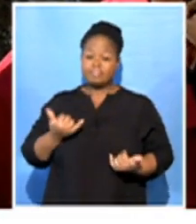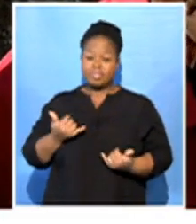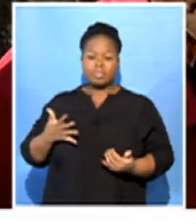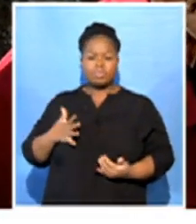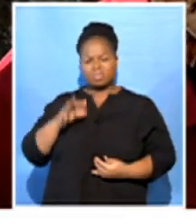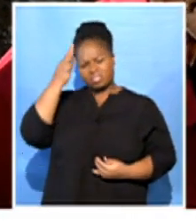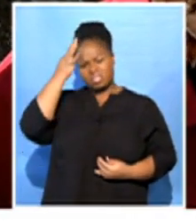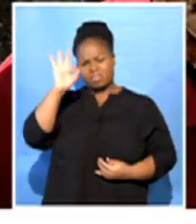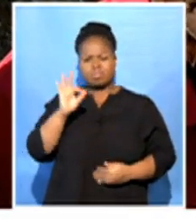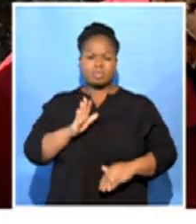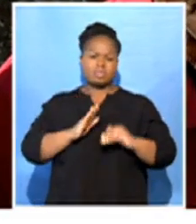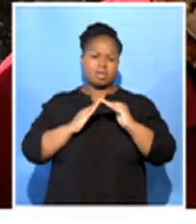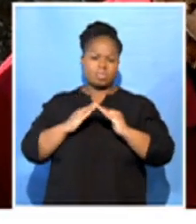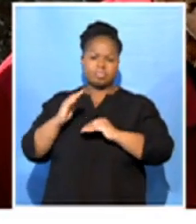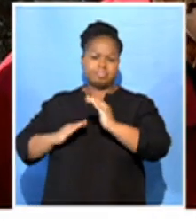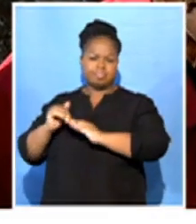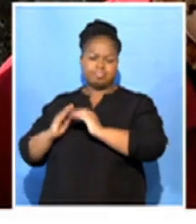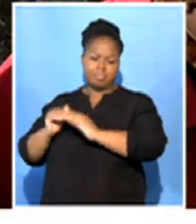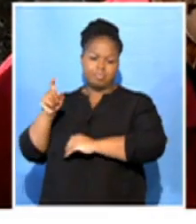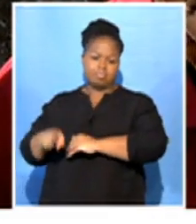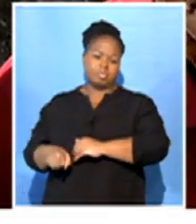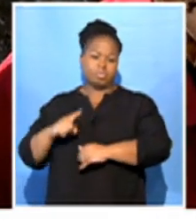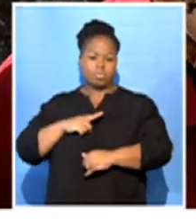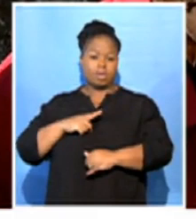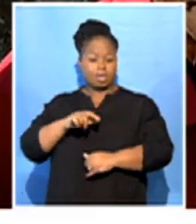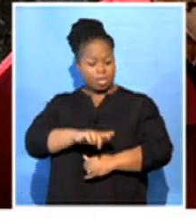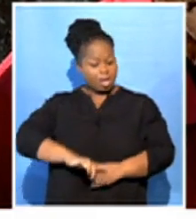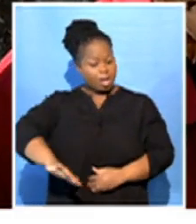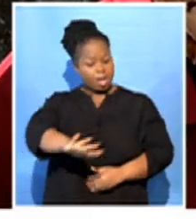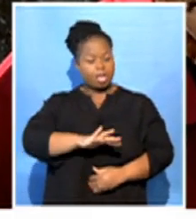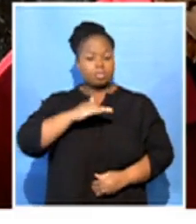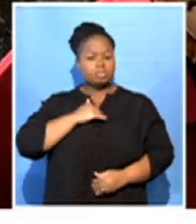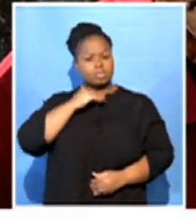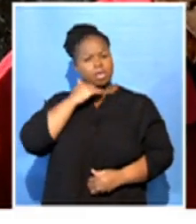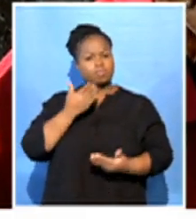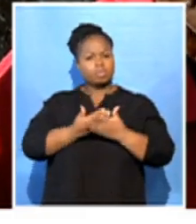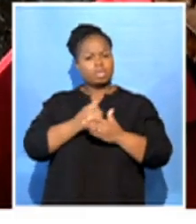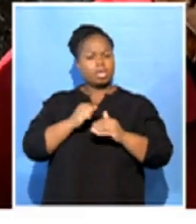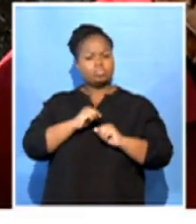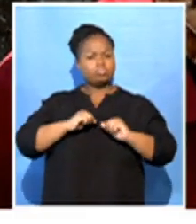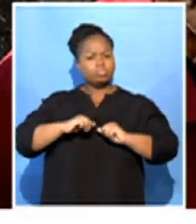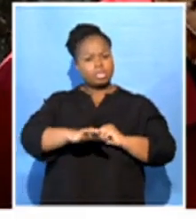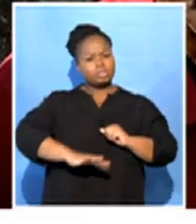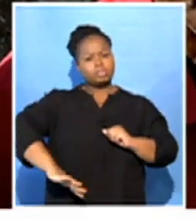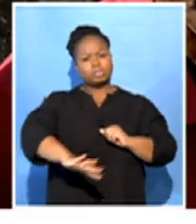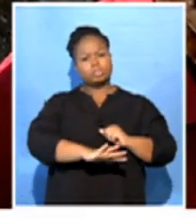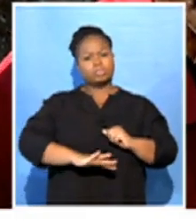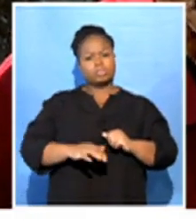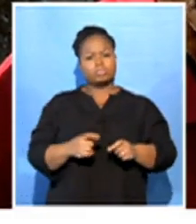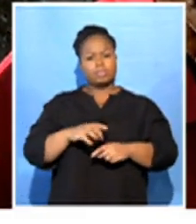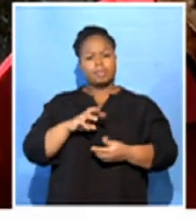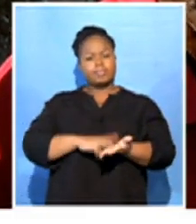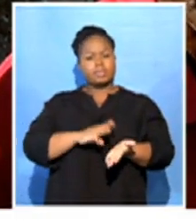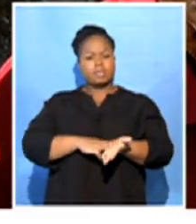to build houses from them, and they're saying there's enough land for the houses to be built here in Komponi, in